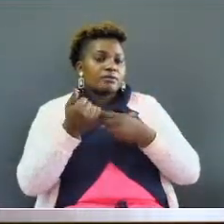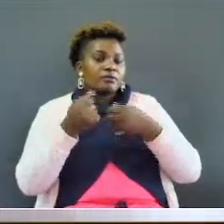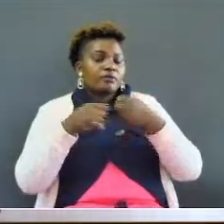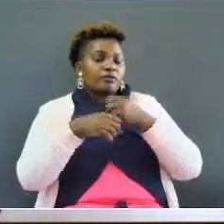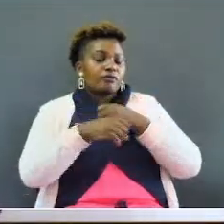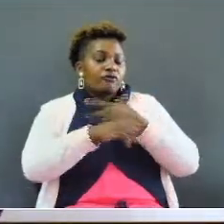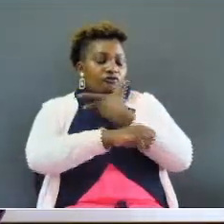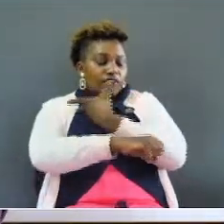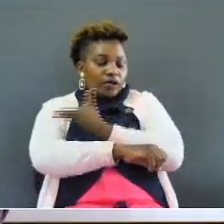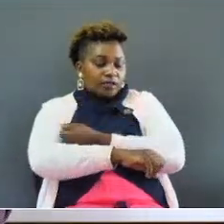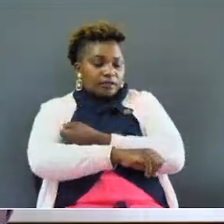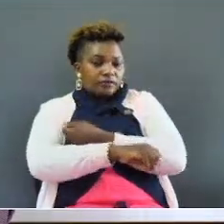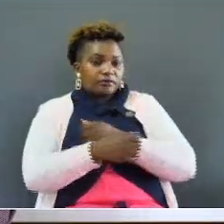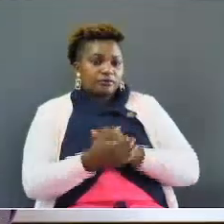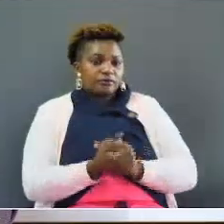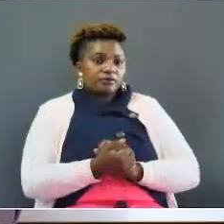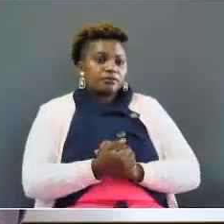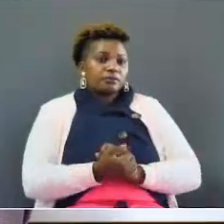vaccines.